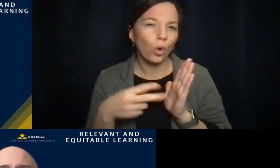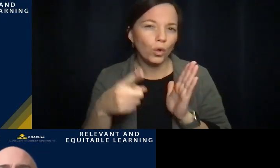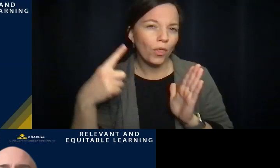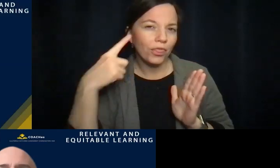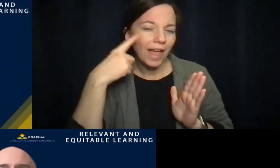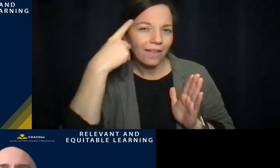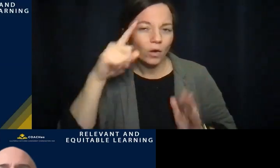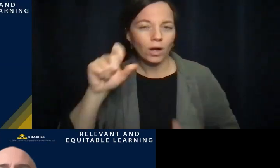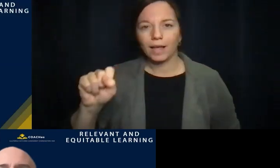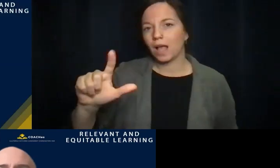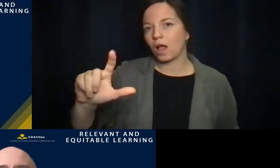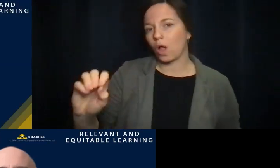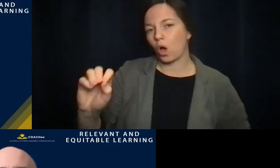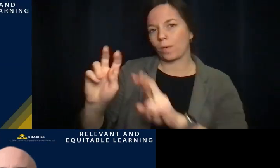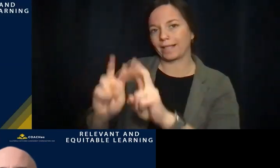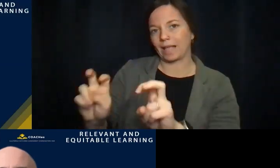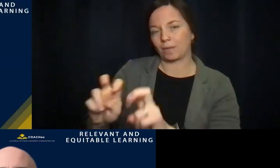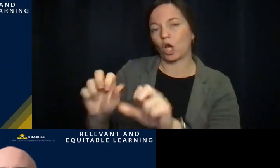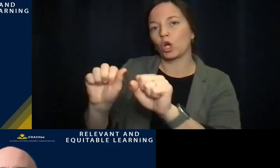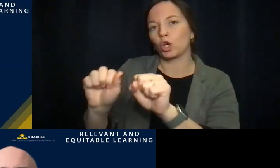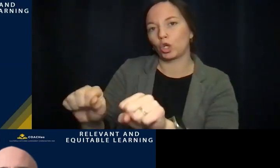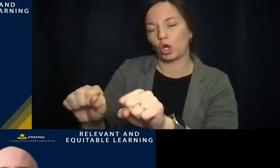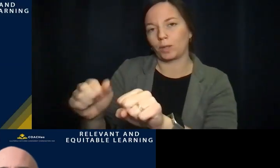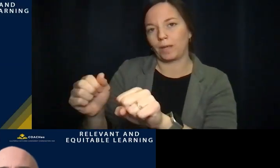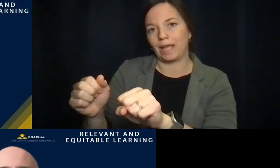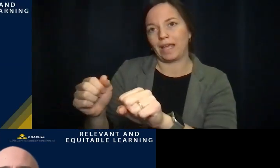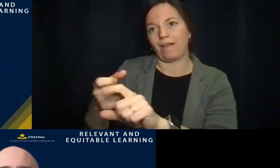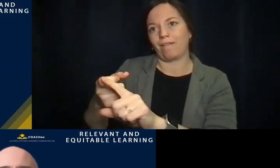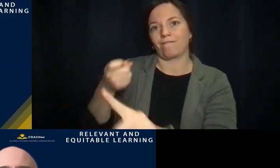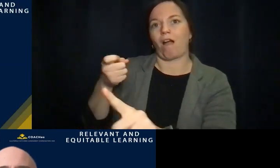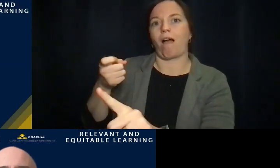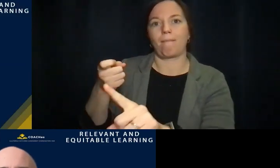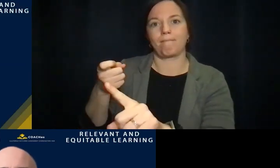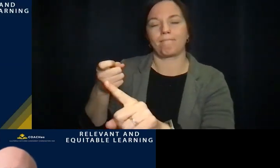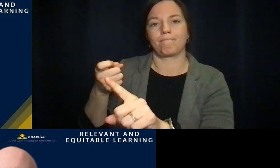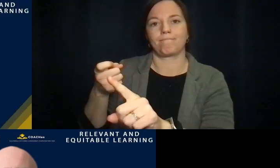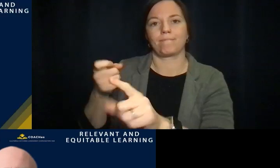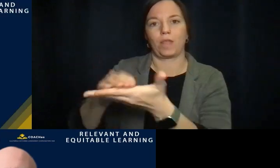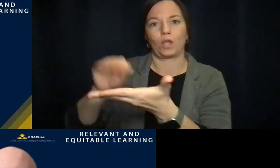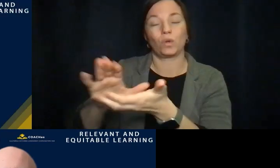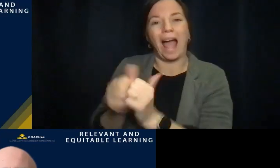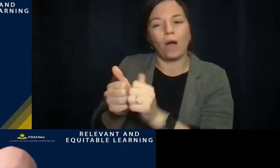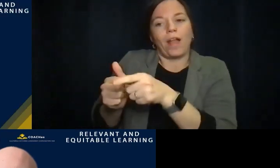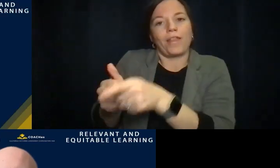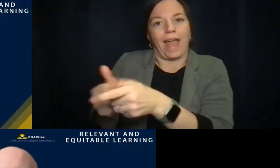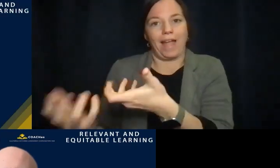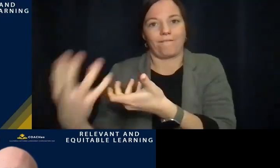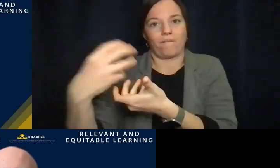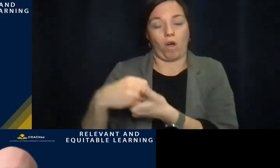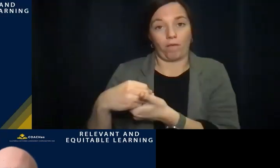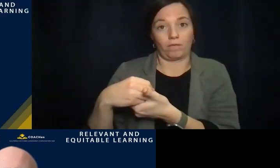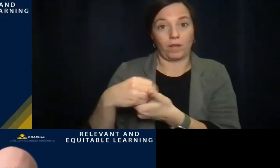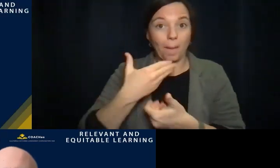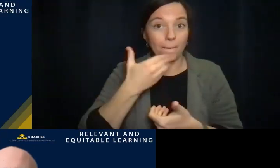SLO assessment could be played by the students? How are they involved? Is there a better way to